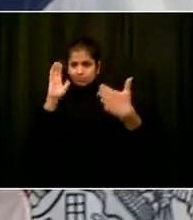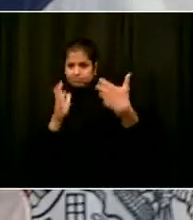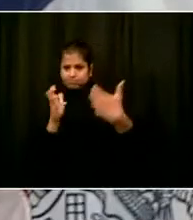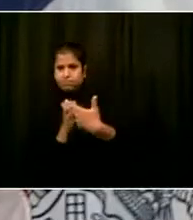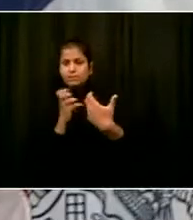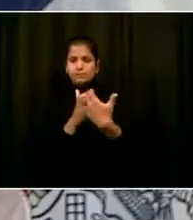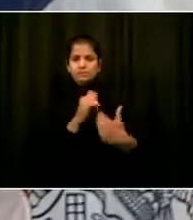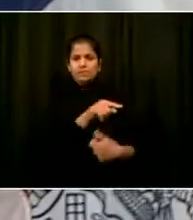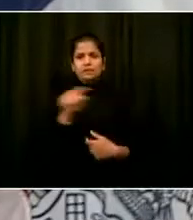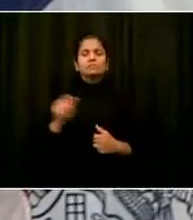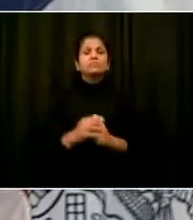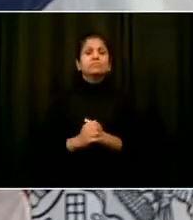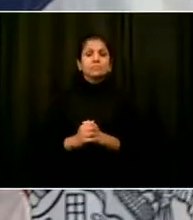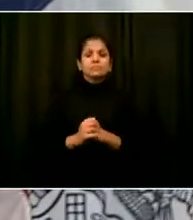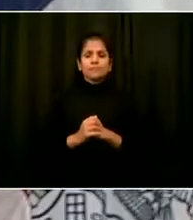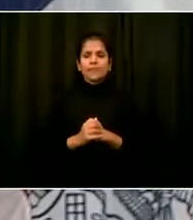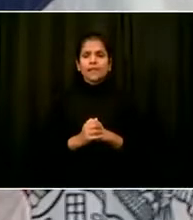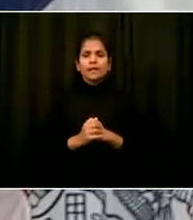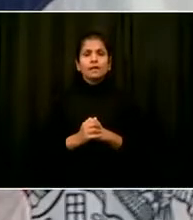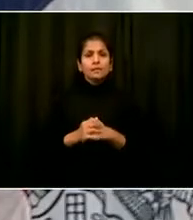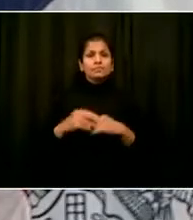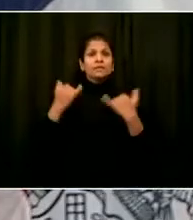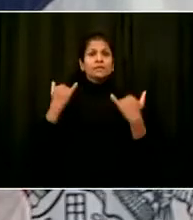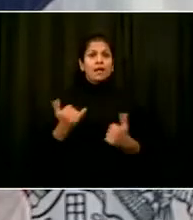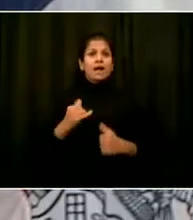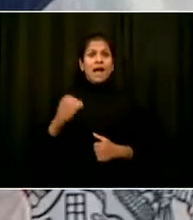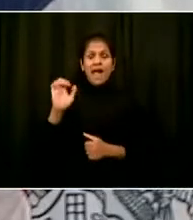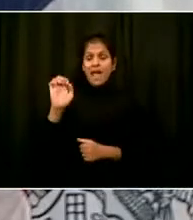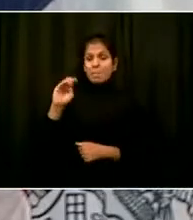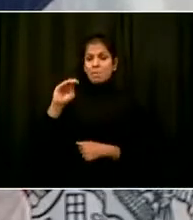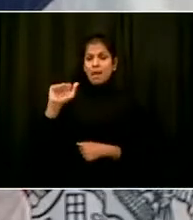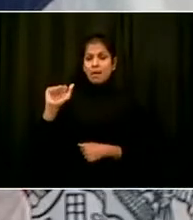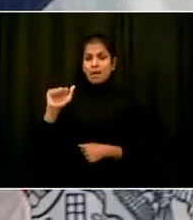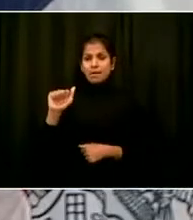people next is Emma from The New York Times